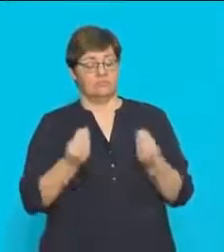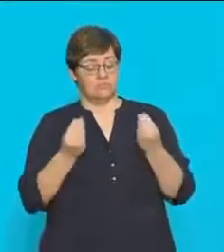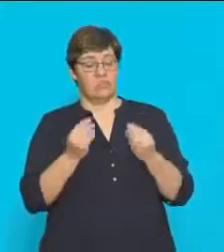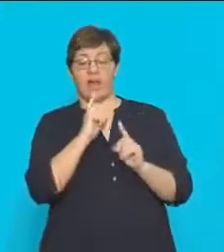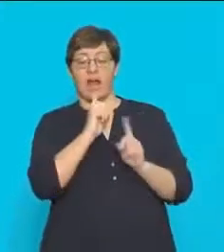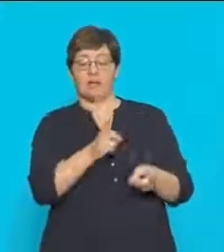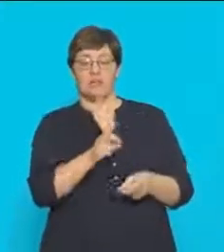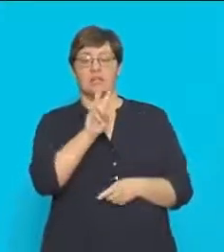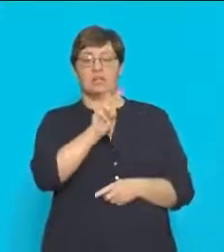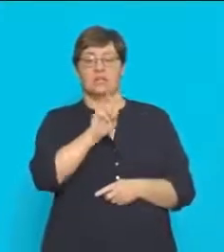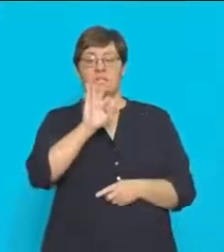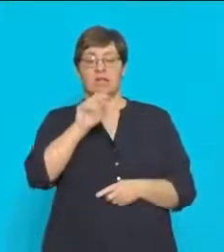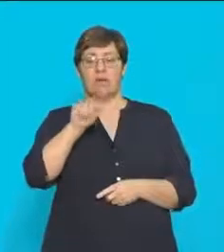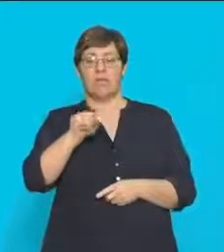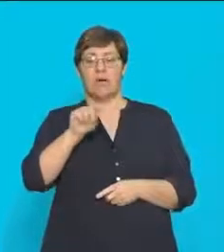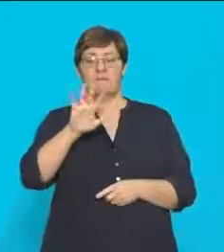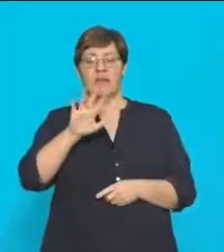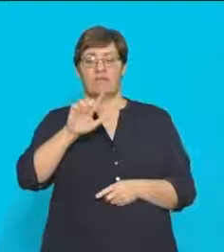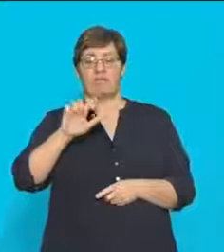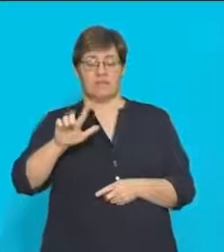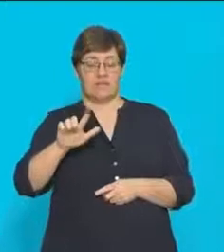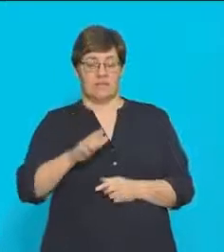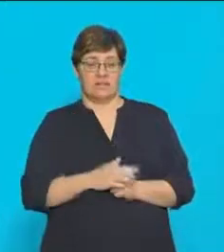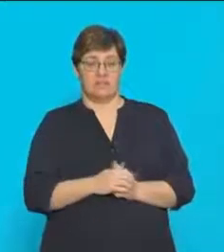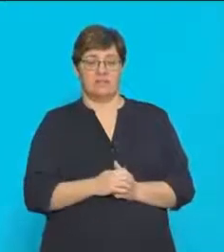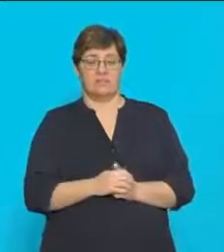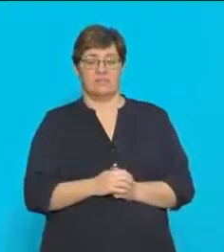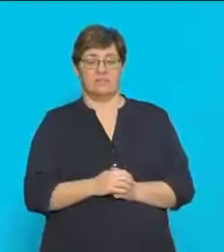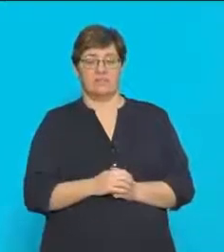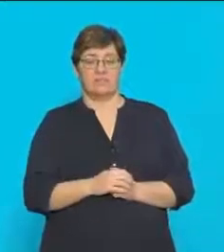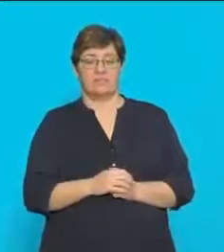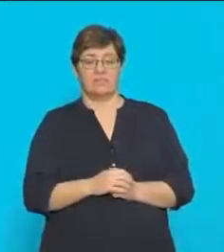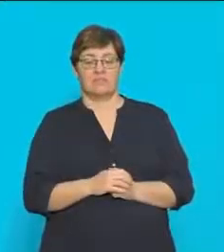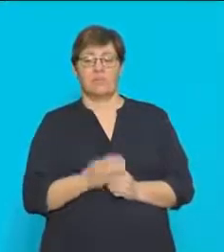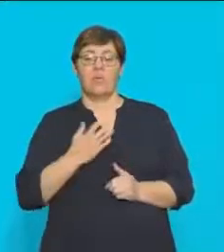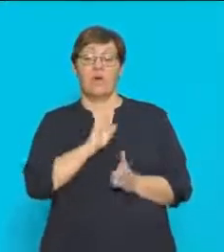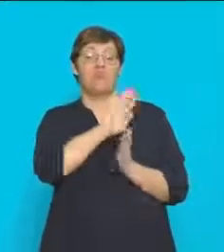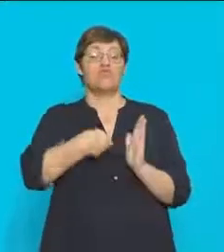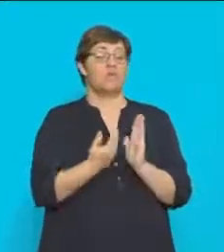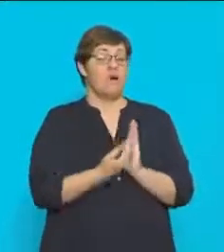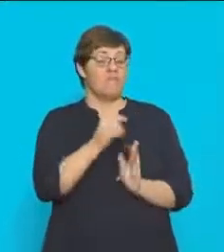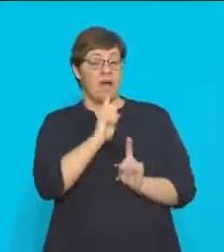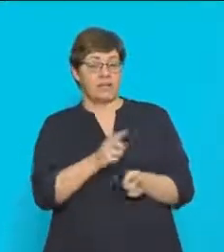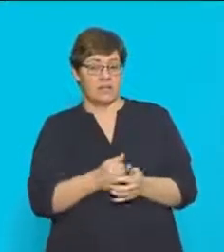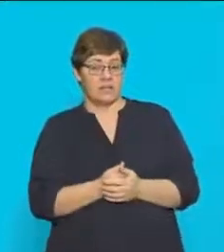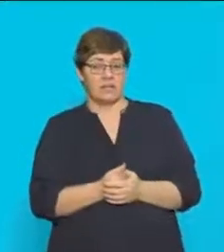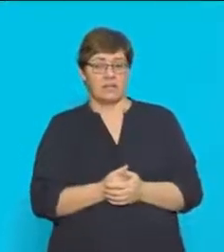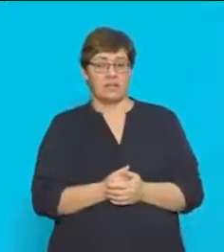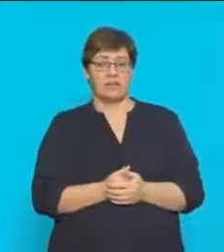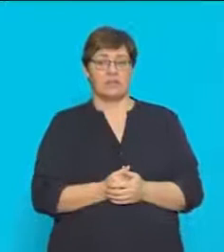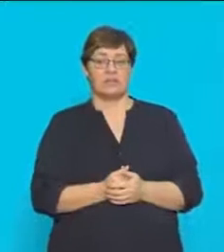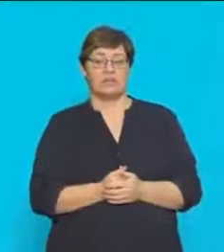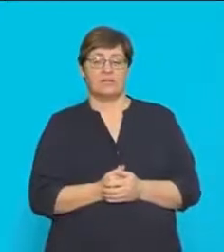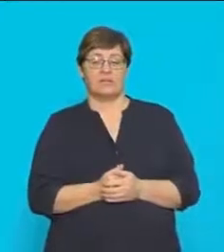And our answer is 23,57. But we want to round off our answer. So, if we're